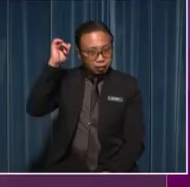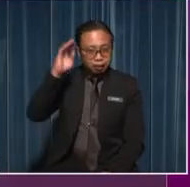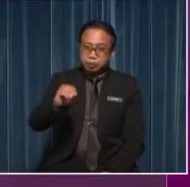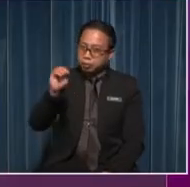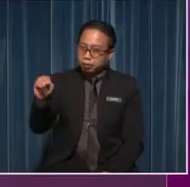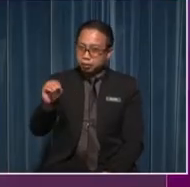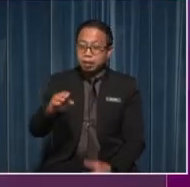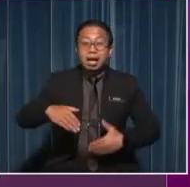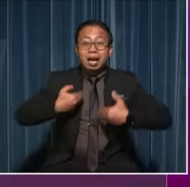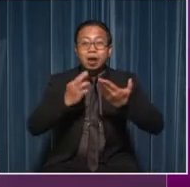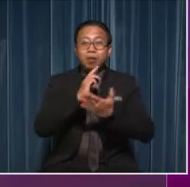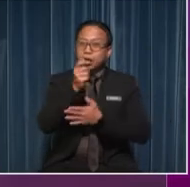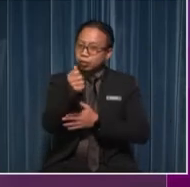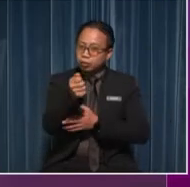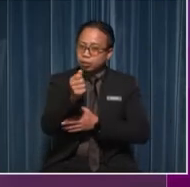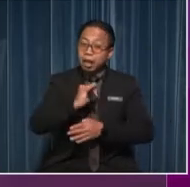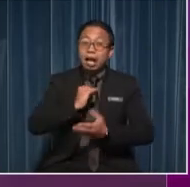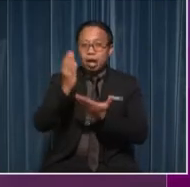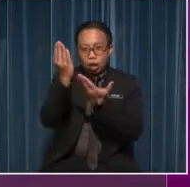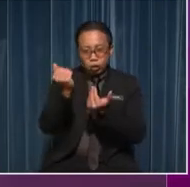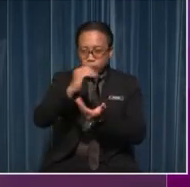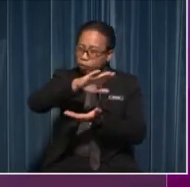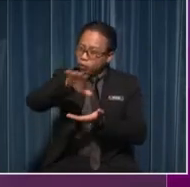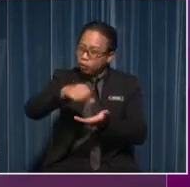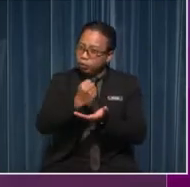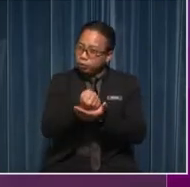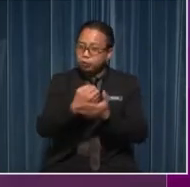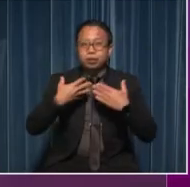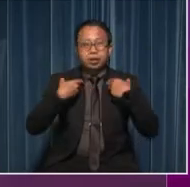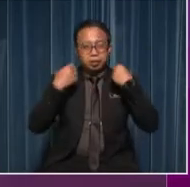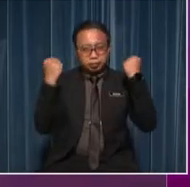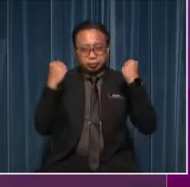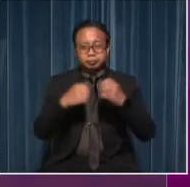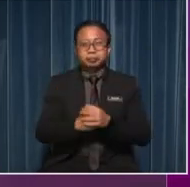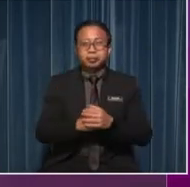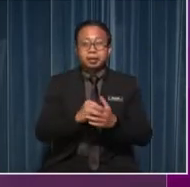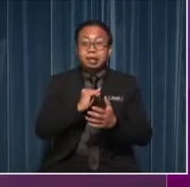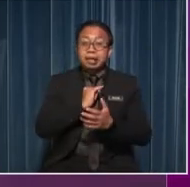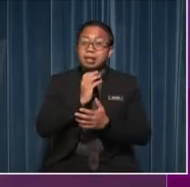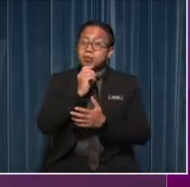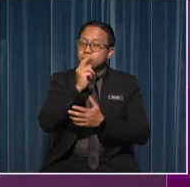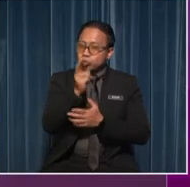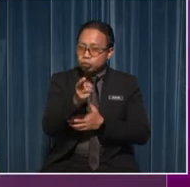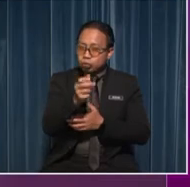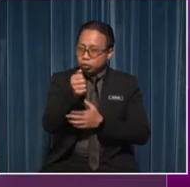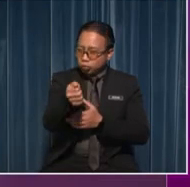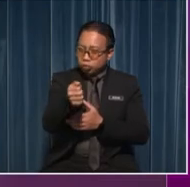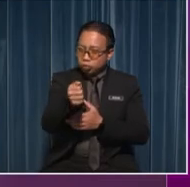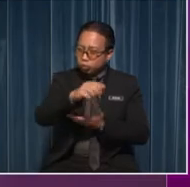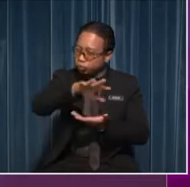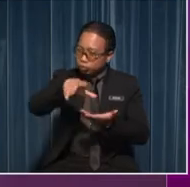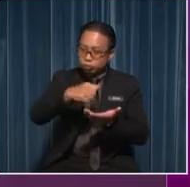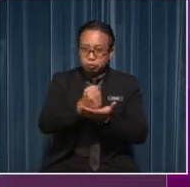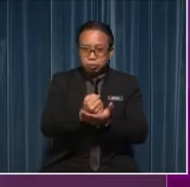pupils, how are you? I hope that you are all in good health. I'm sure that all of you are